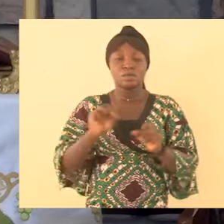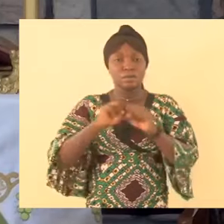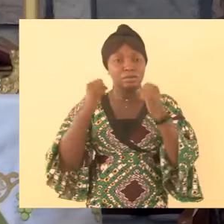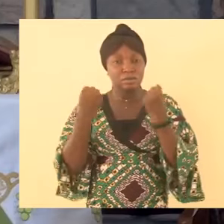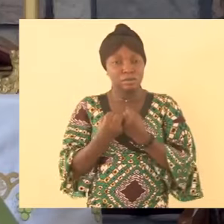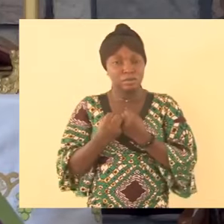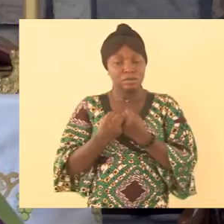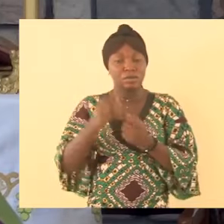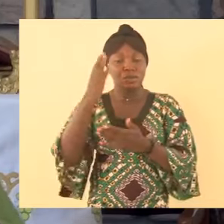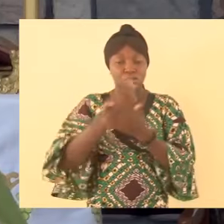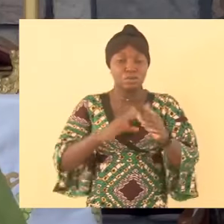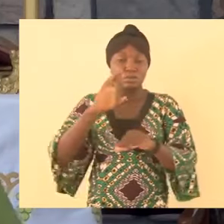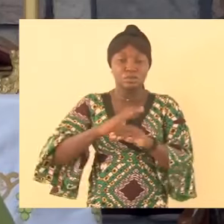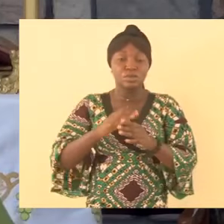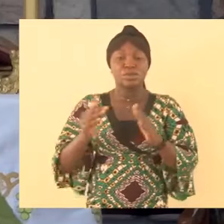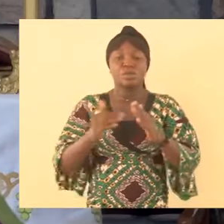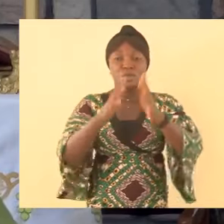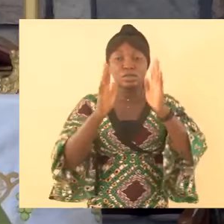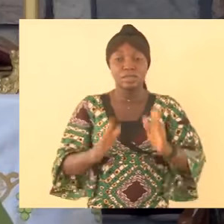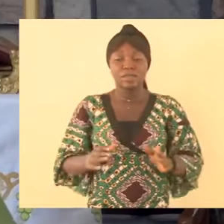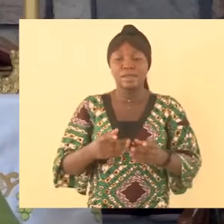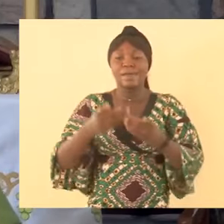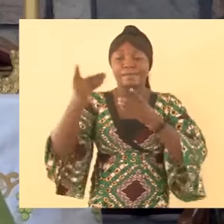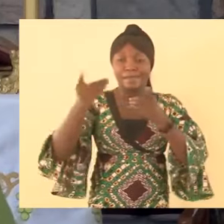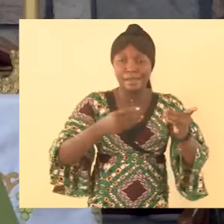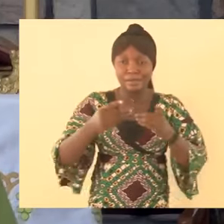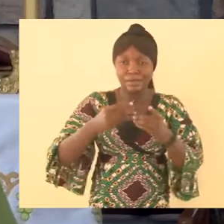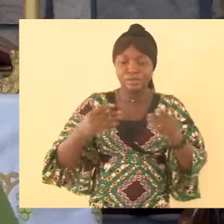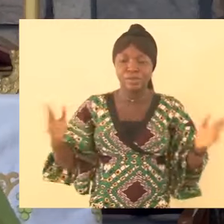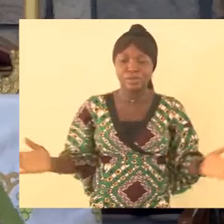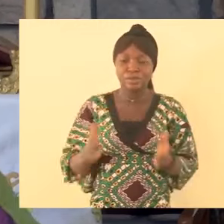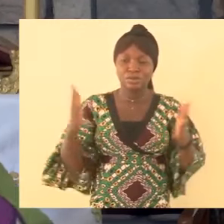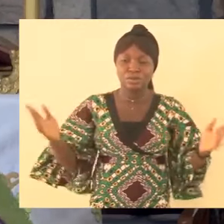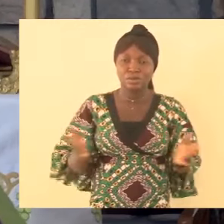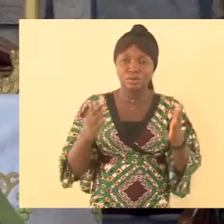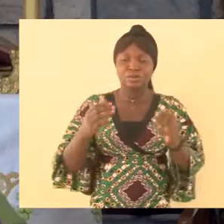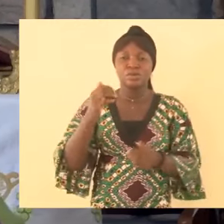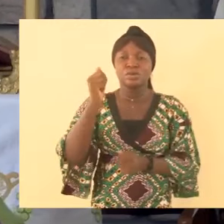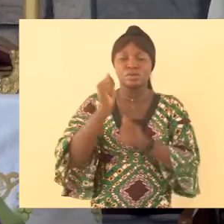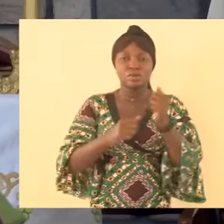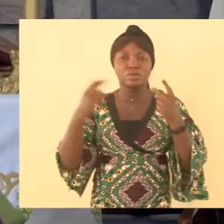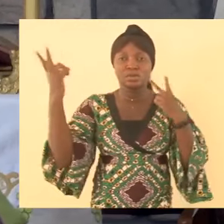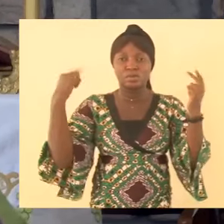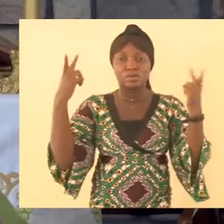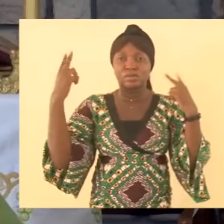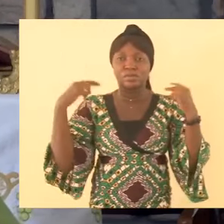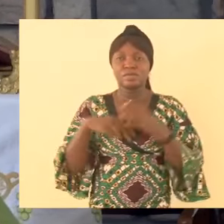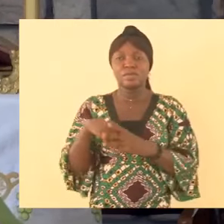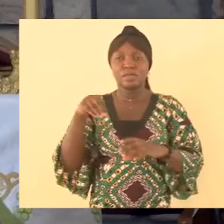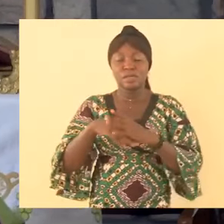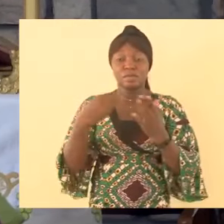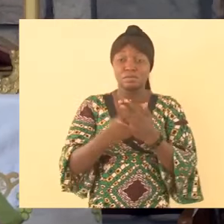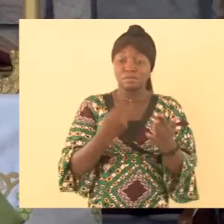society, some church leaders directly encourage, directly promote such vanity and showmanship in the conduct